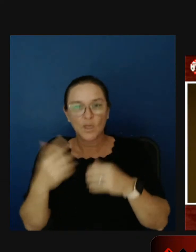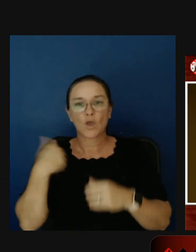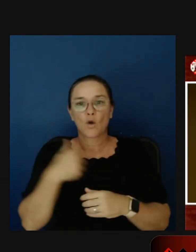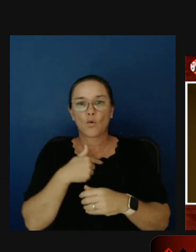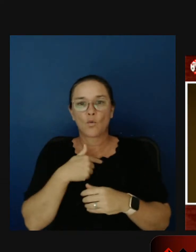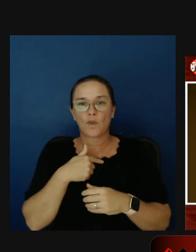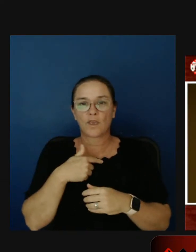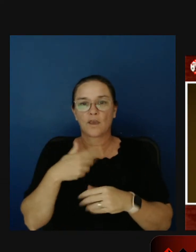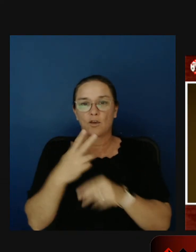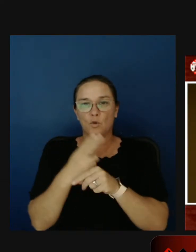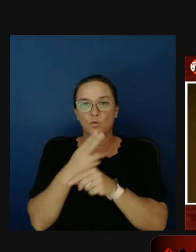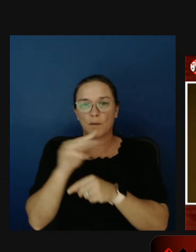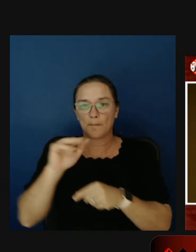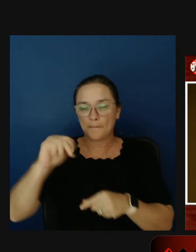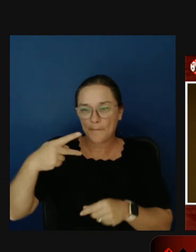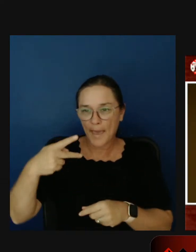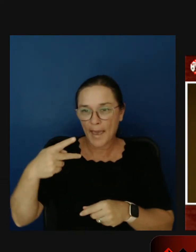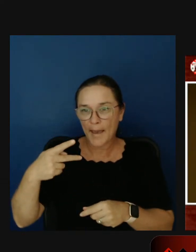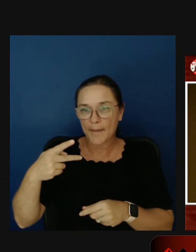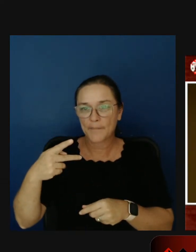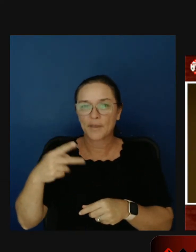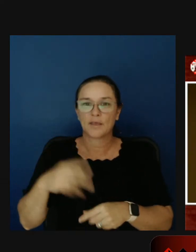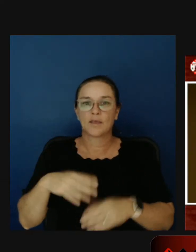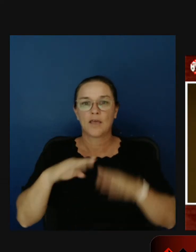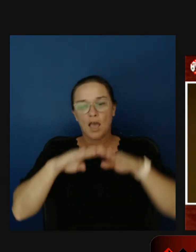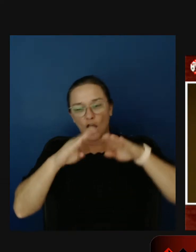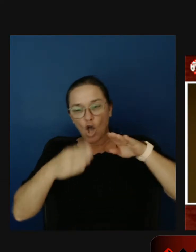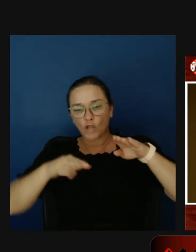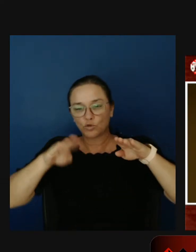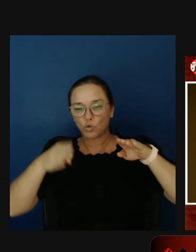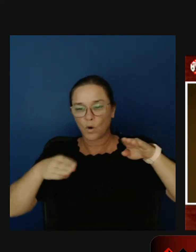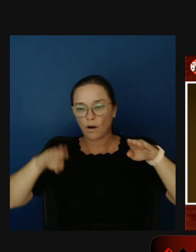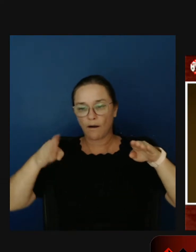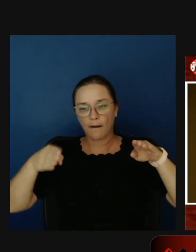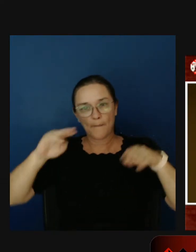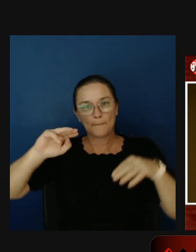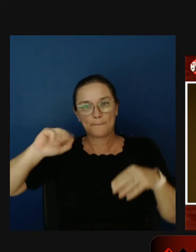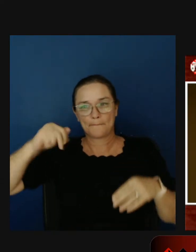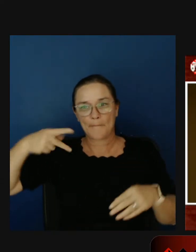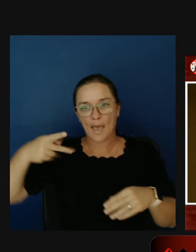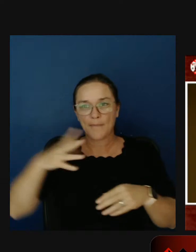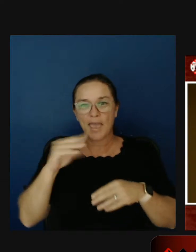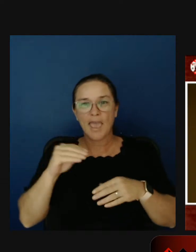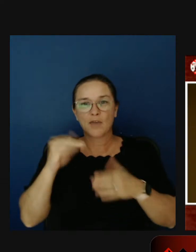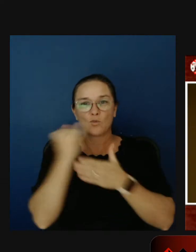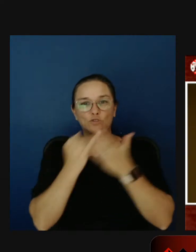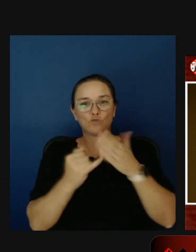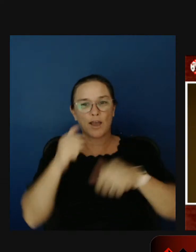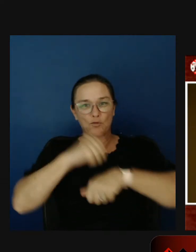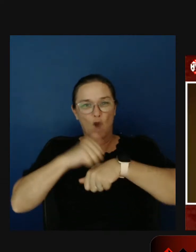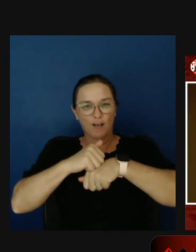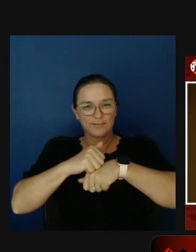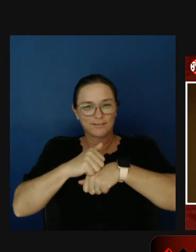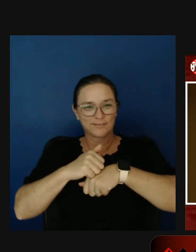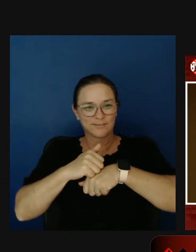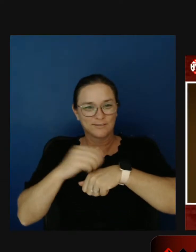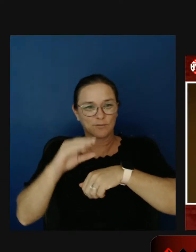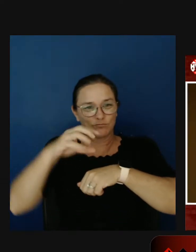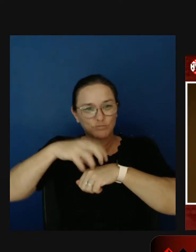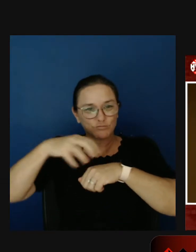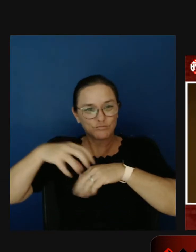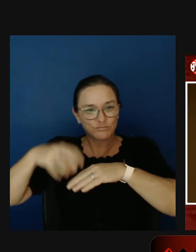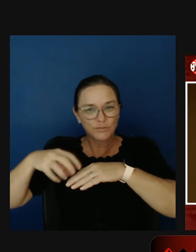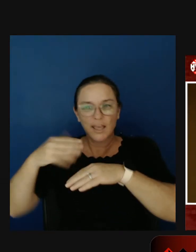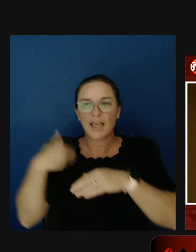map, usually a topographic map, a contour map, and we are drawing rocks on it. It also has linear features. So